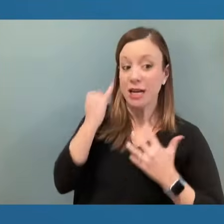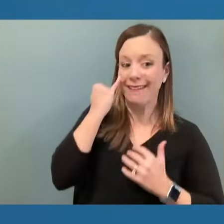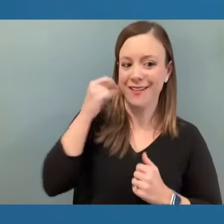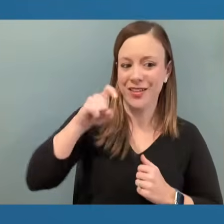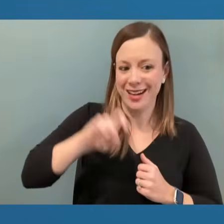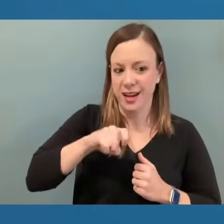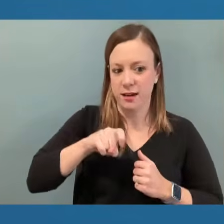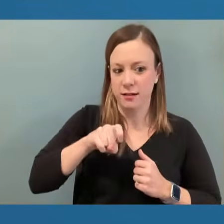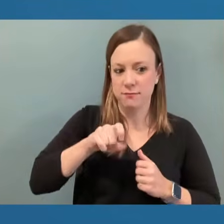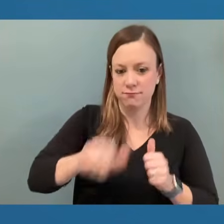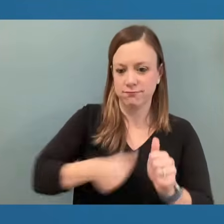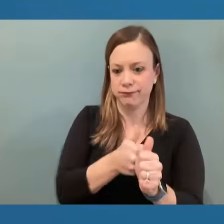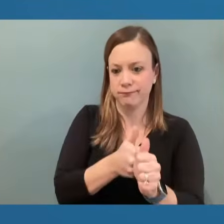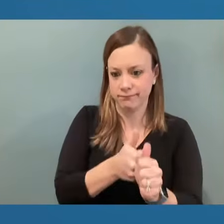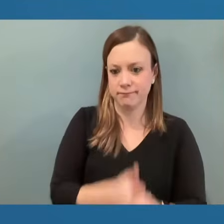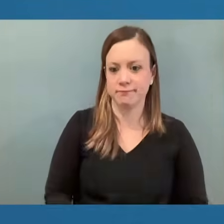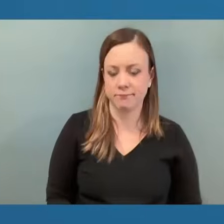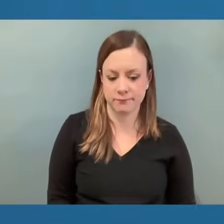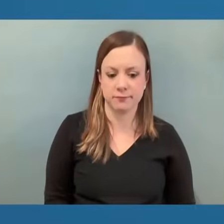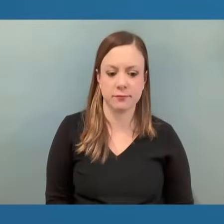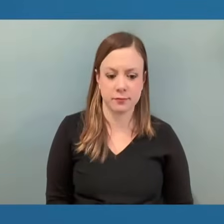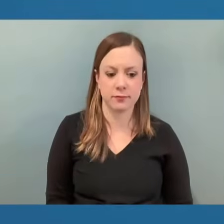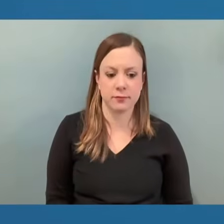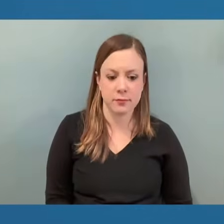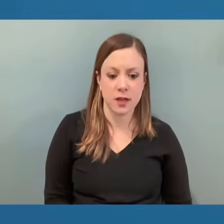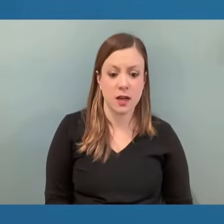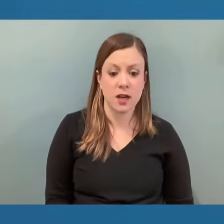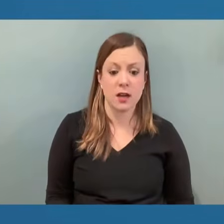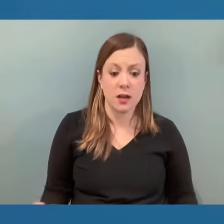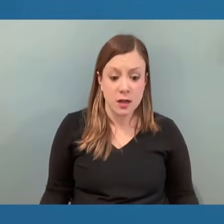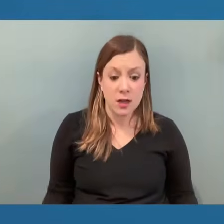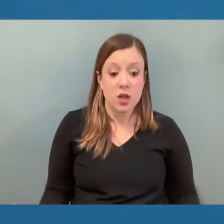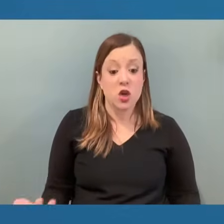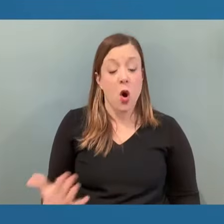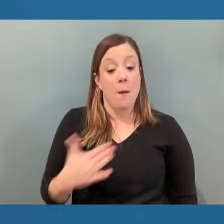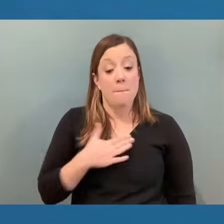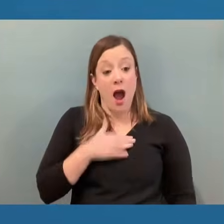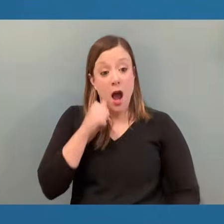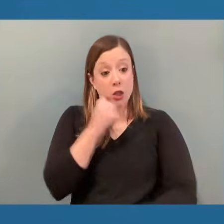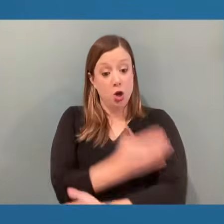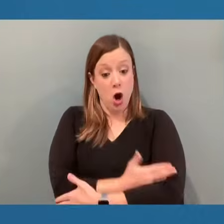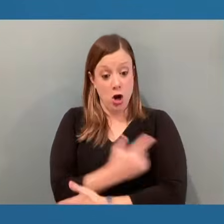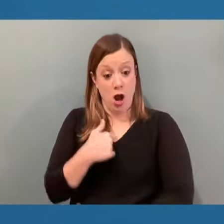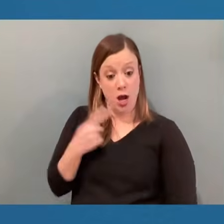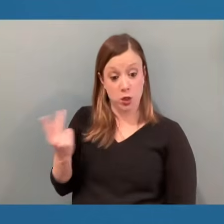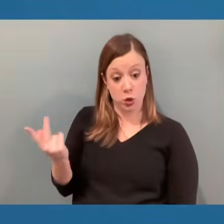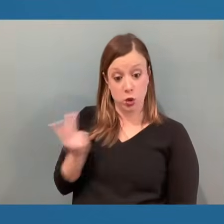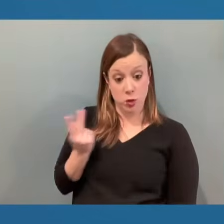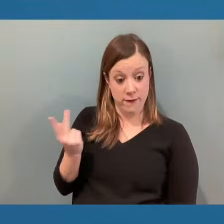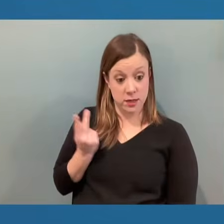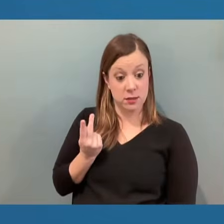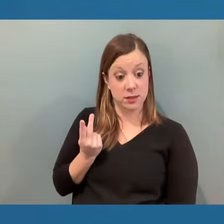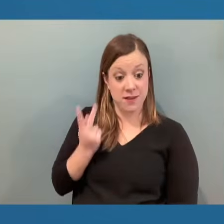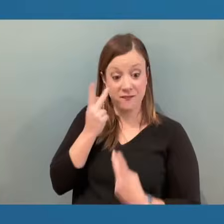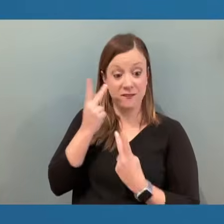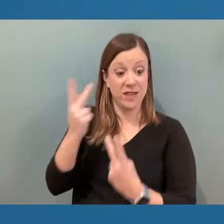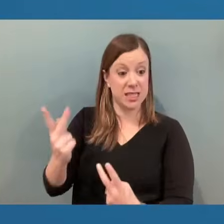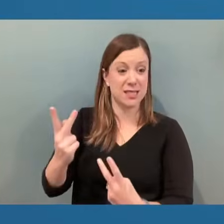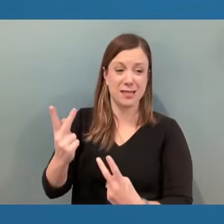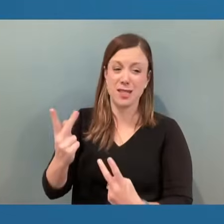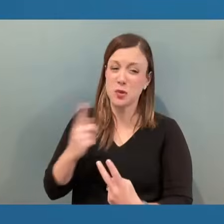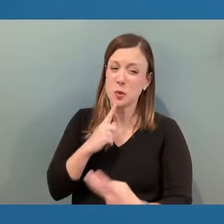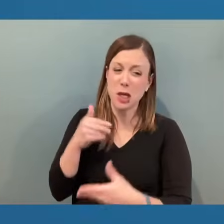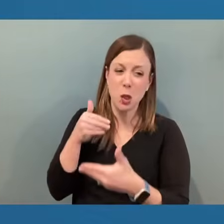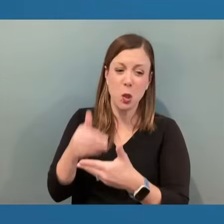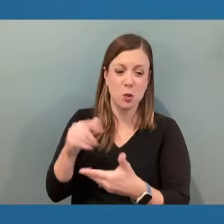day, my daughter and I visited a dear, dear friend who has incurable cancer, and